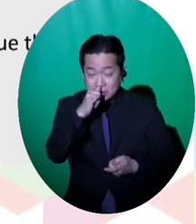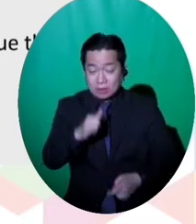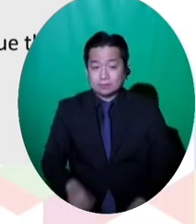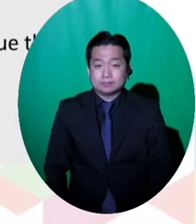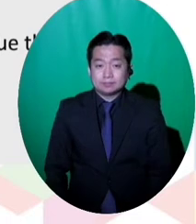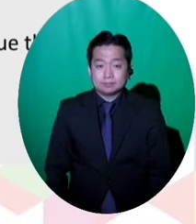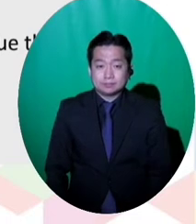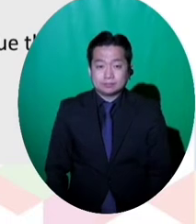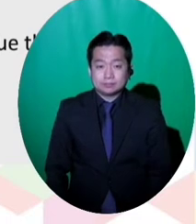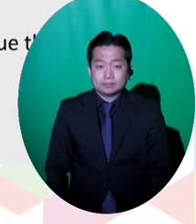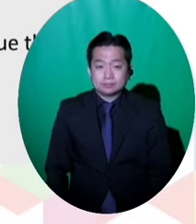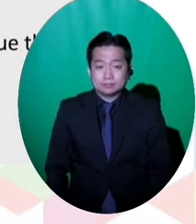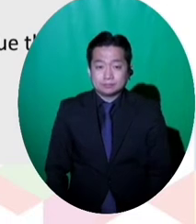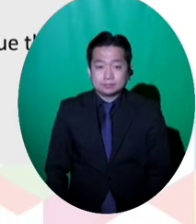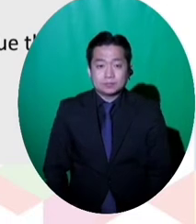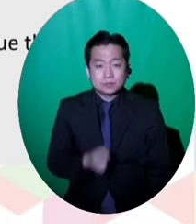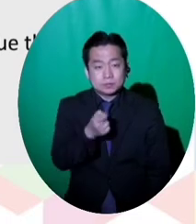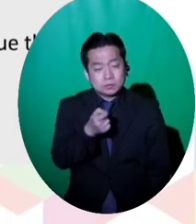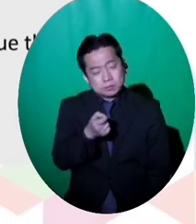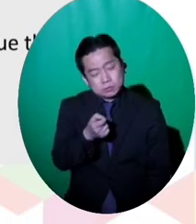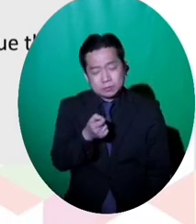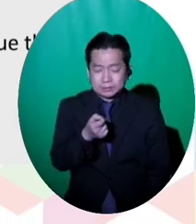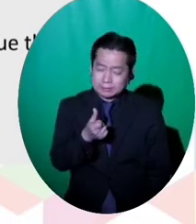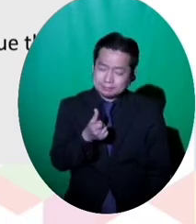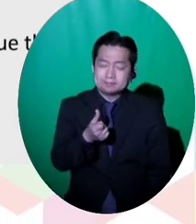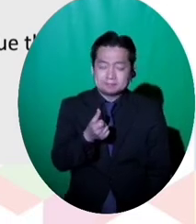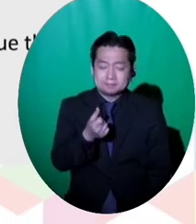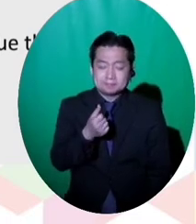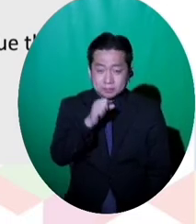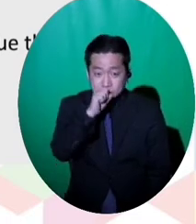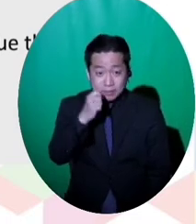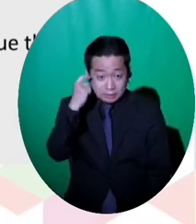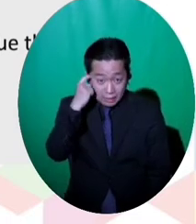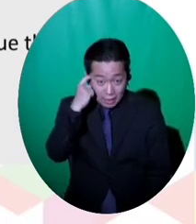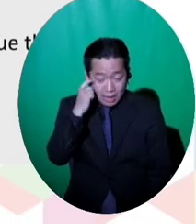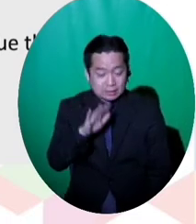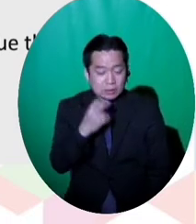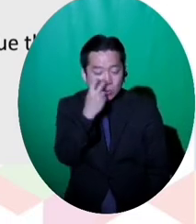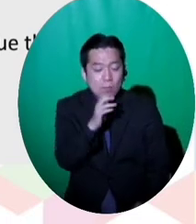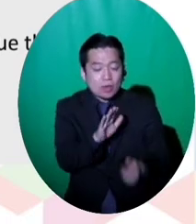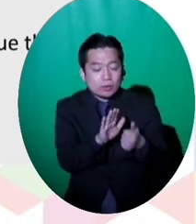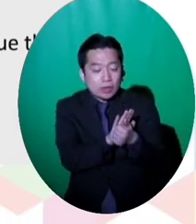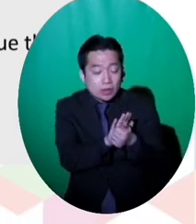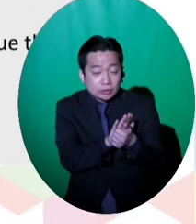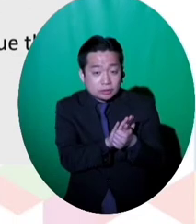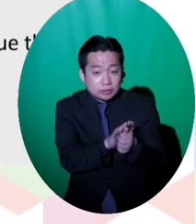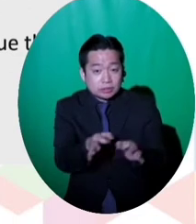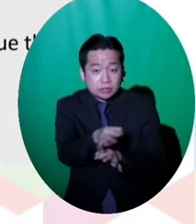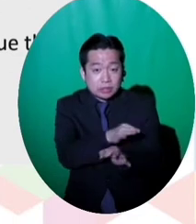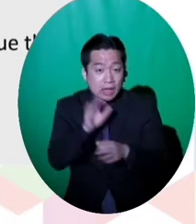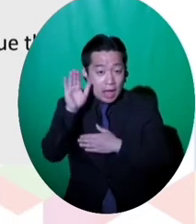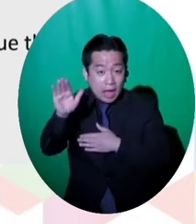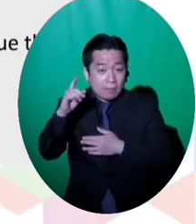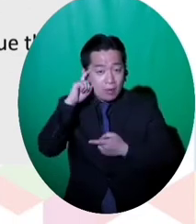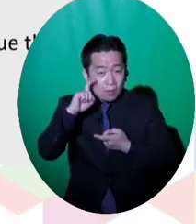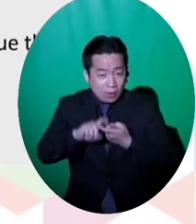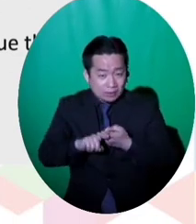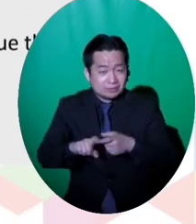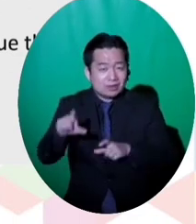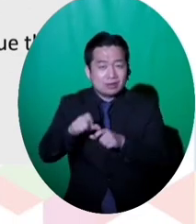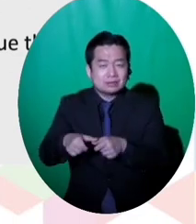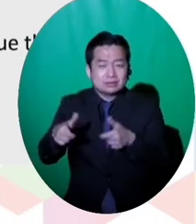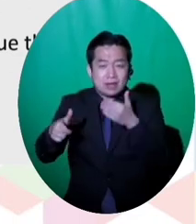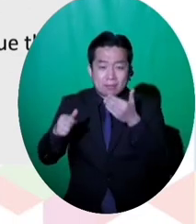But we need really to think quite radically differently about a politics of care in order to achieve the kind of economic